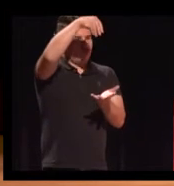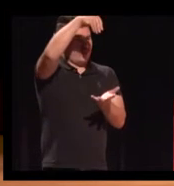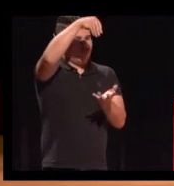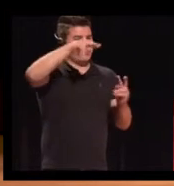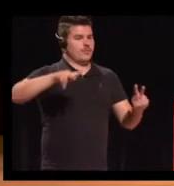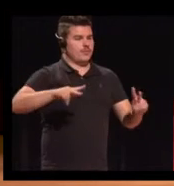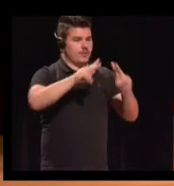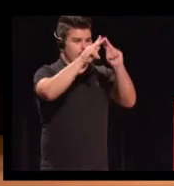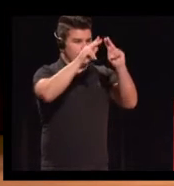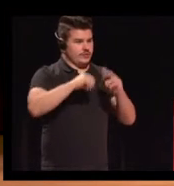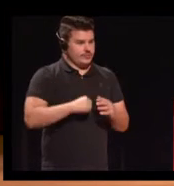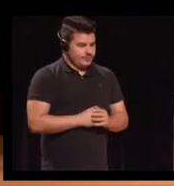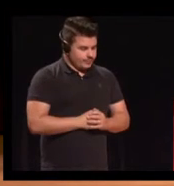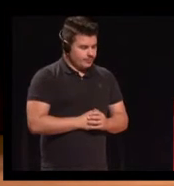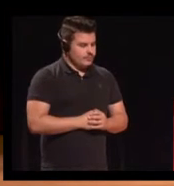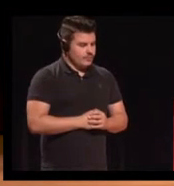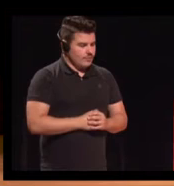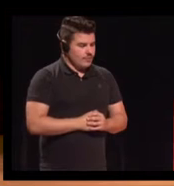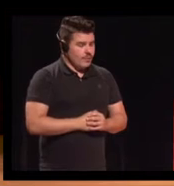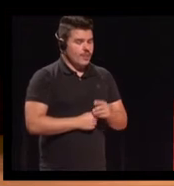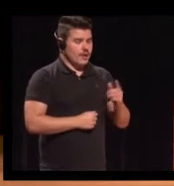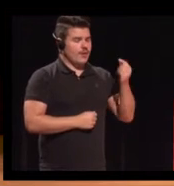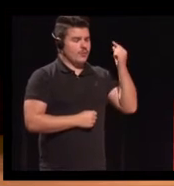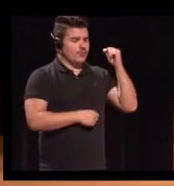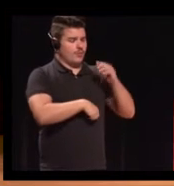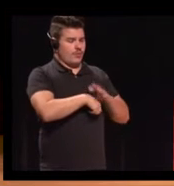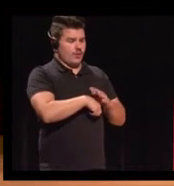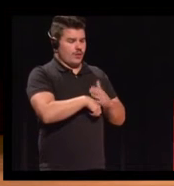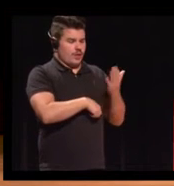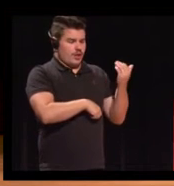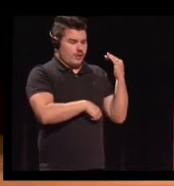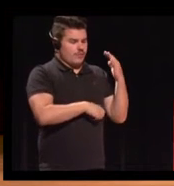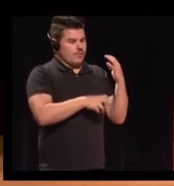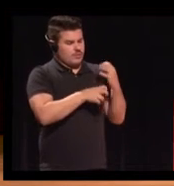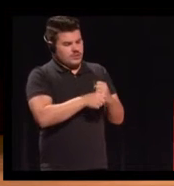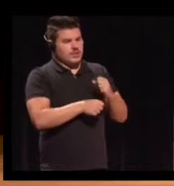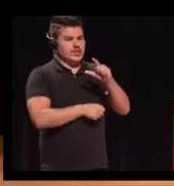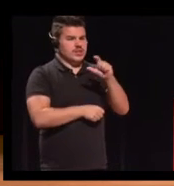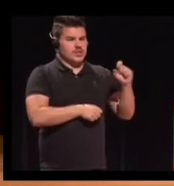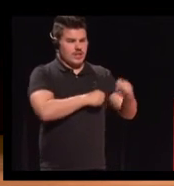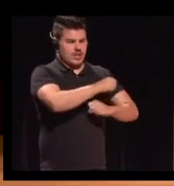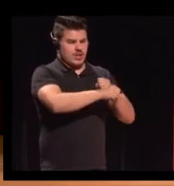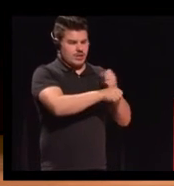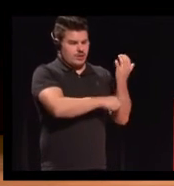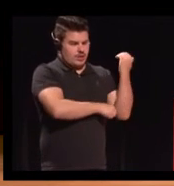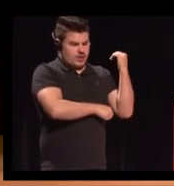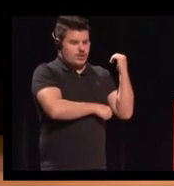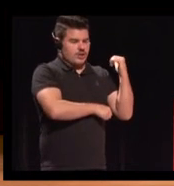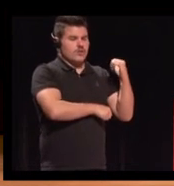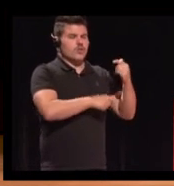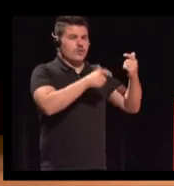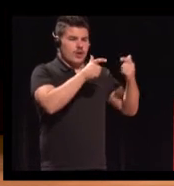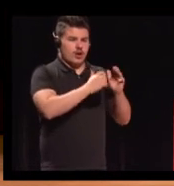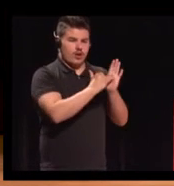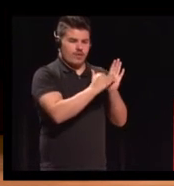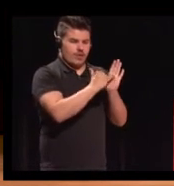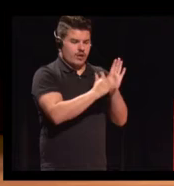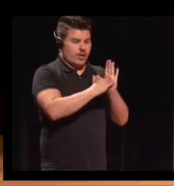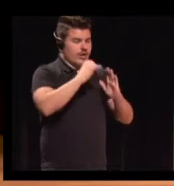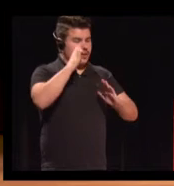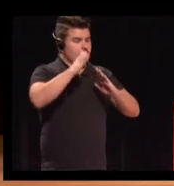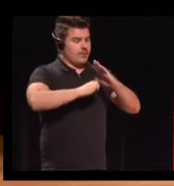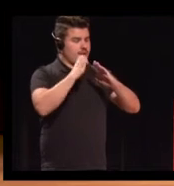A little more recently, 100 years ago in New York, a company called Bell Telephone, which we know today